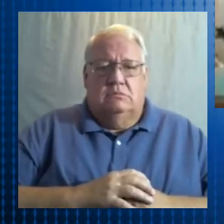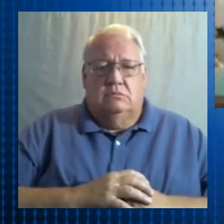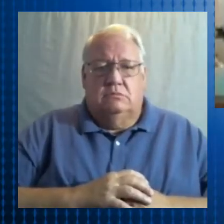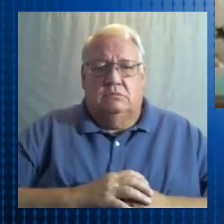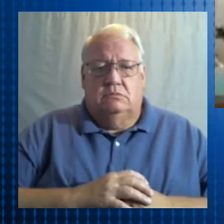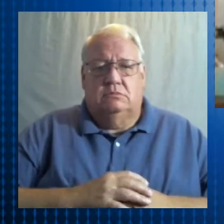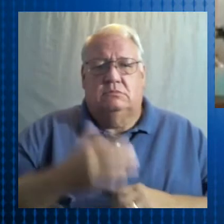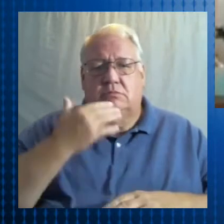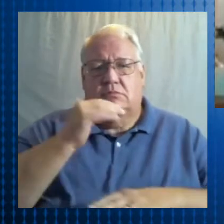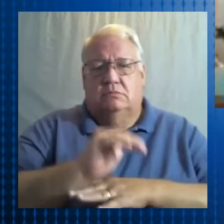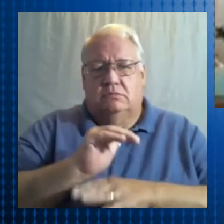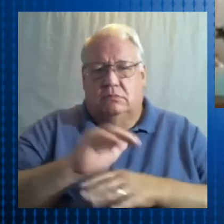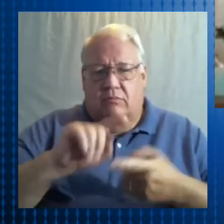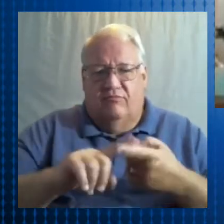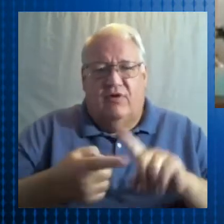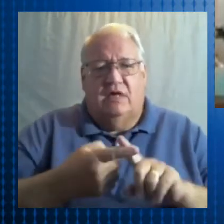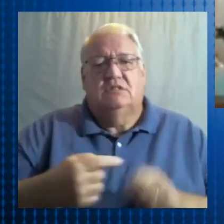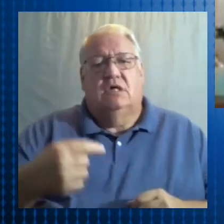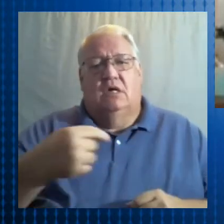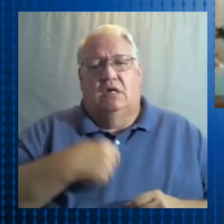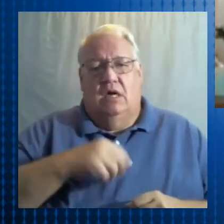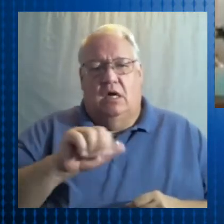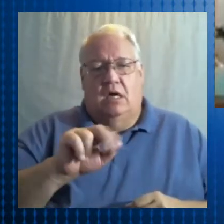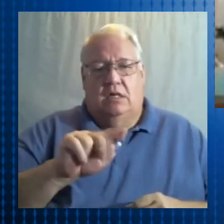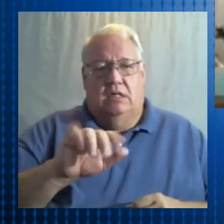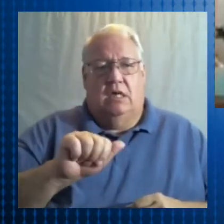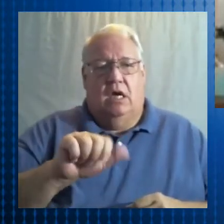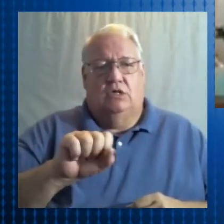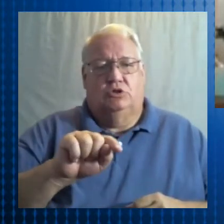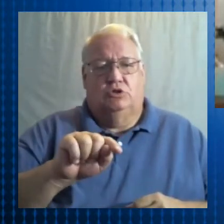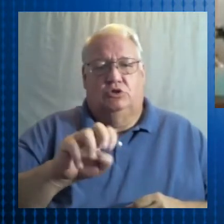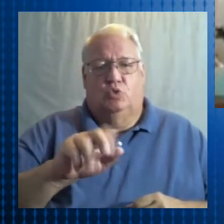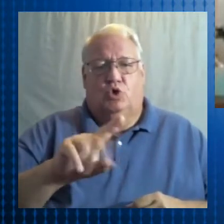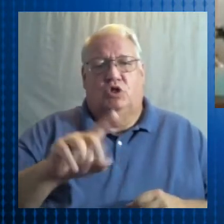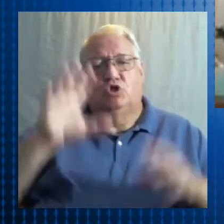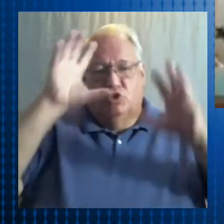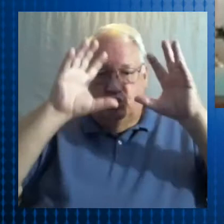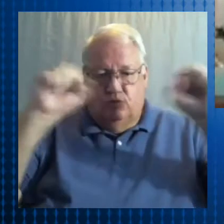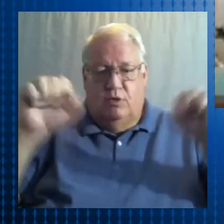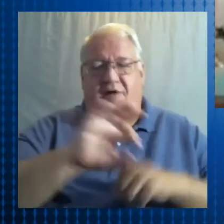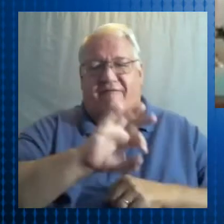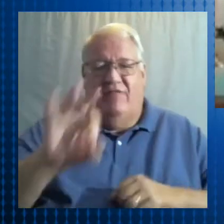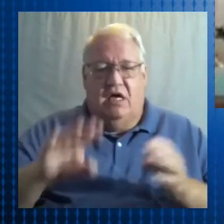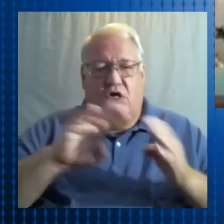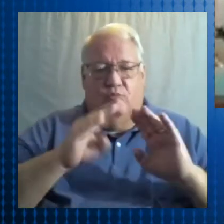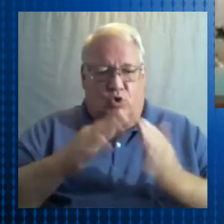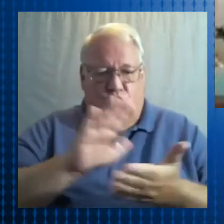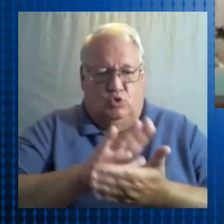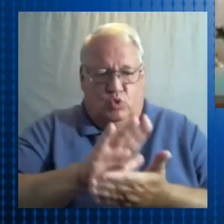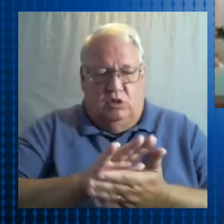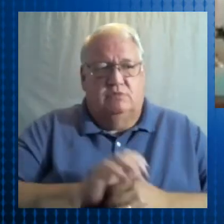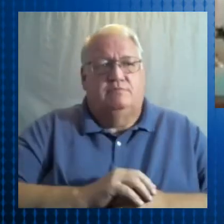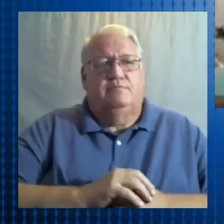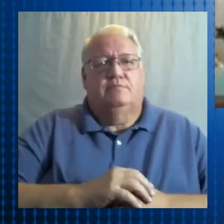Good evening, friends. I am Anita Stewart, the Superintendent of Flint Community Schools.